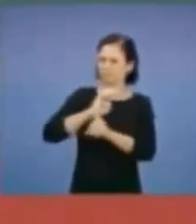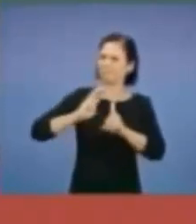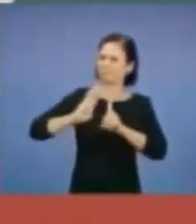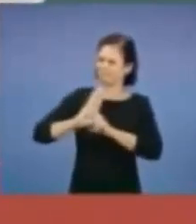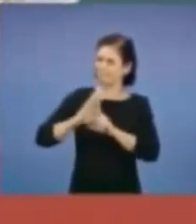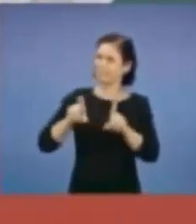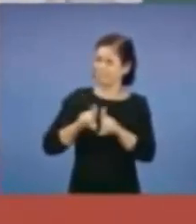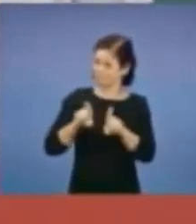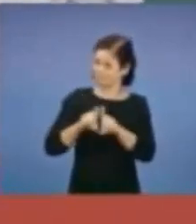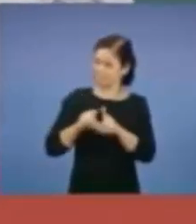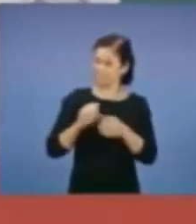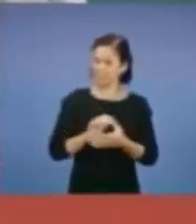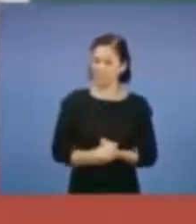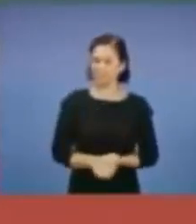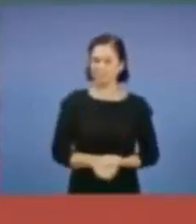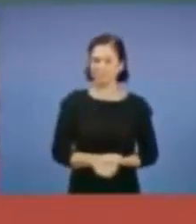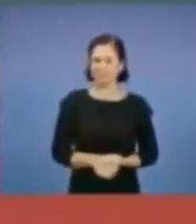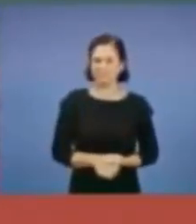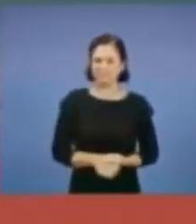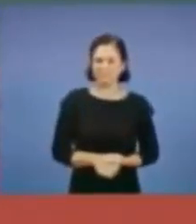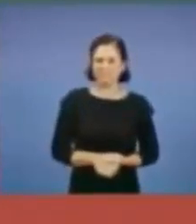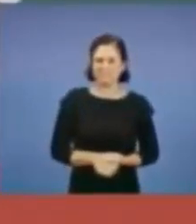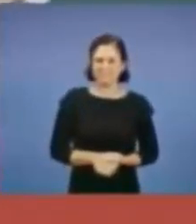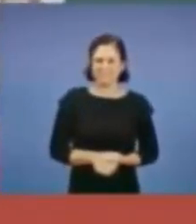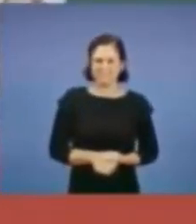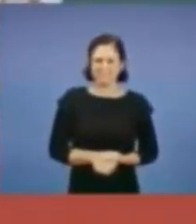brethren participate in the Sunday school.